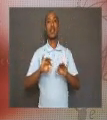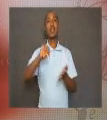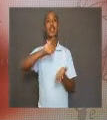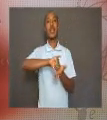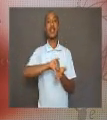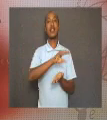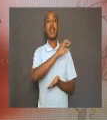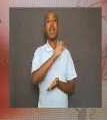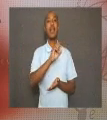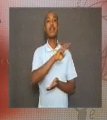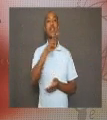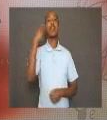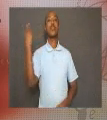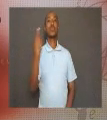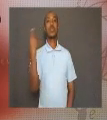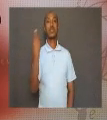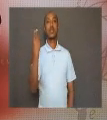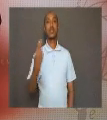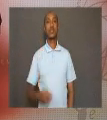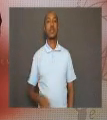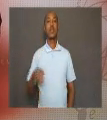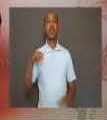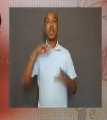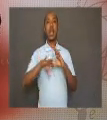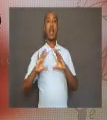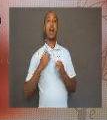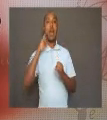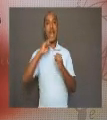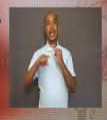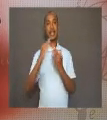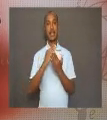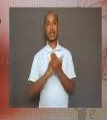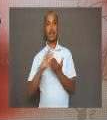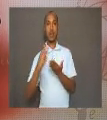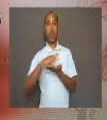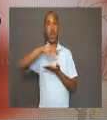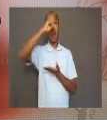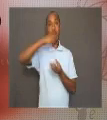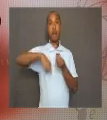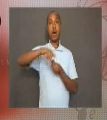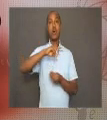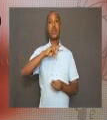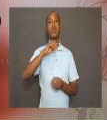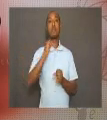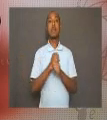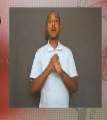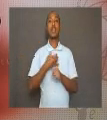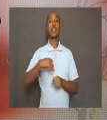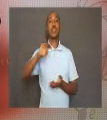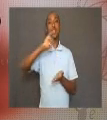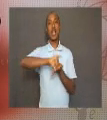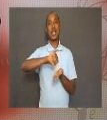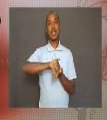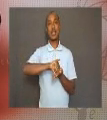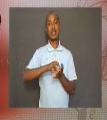salts and their uses. In our last lesson, we learned about the preparation of